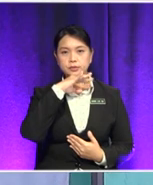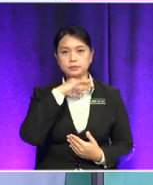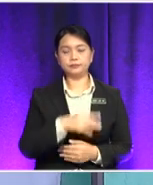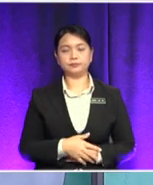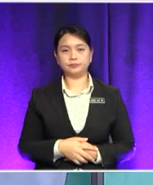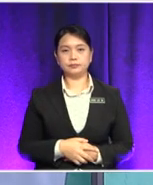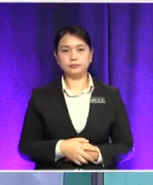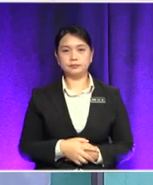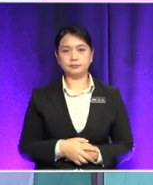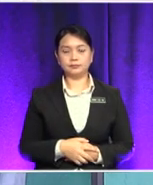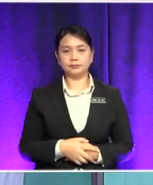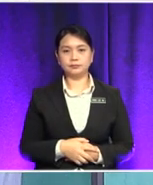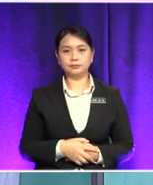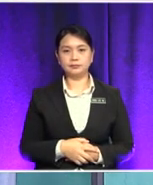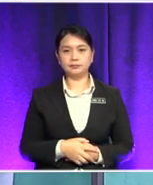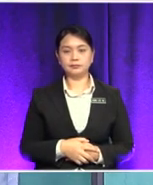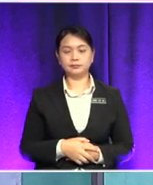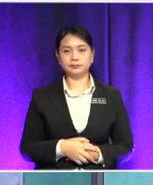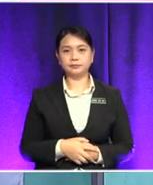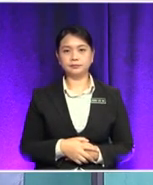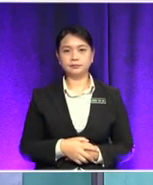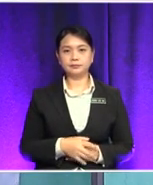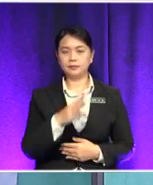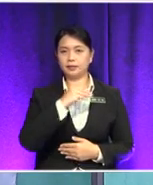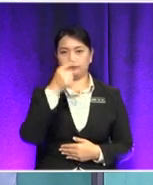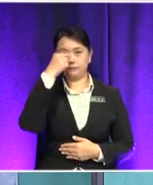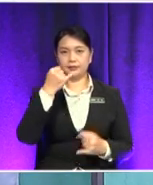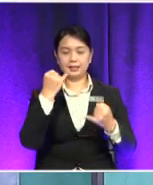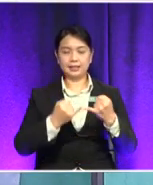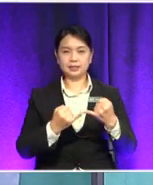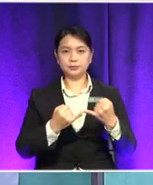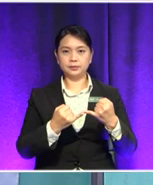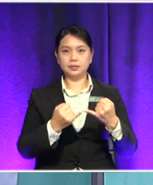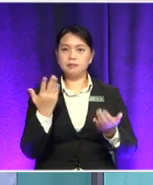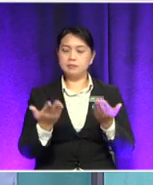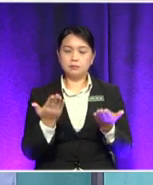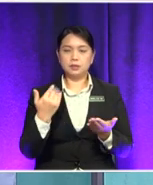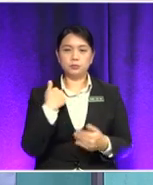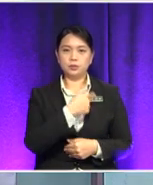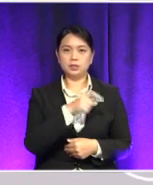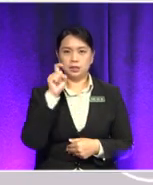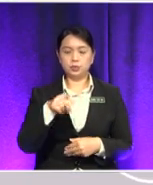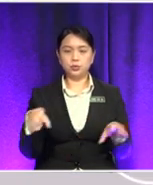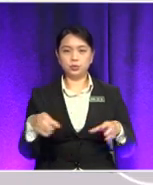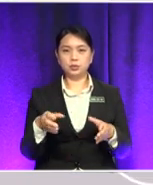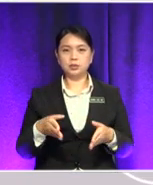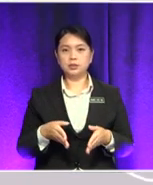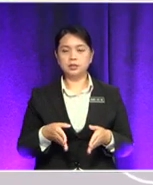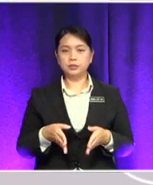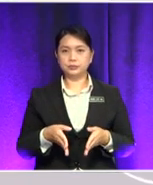Okay, and the last one for a solution. So maybe we can do strict fines for people who drop the